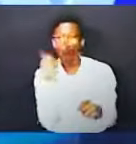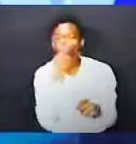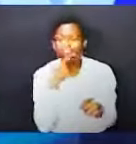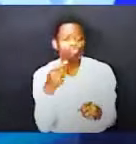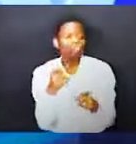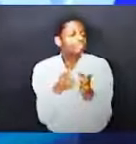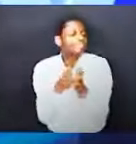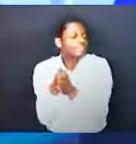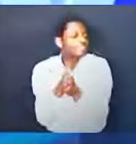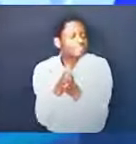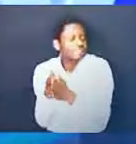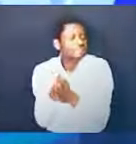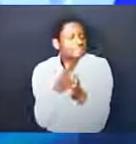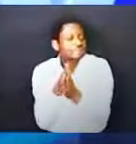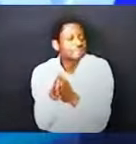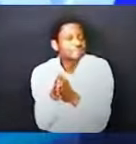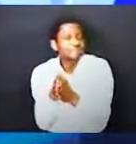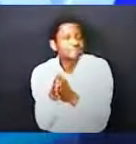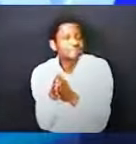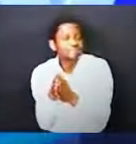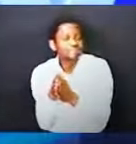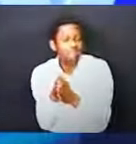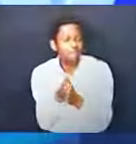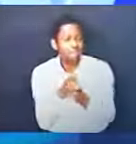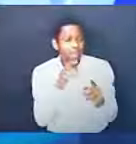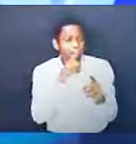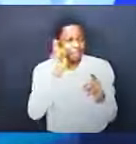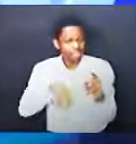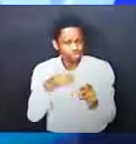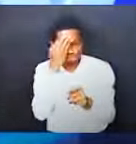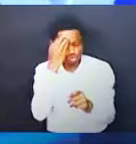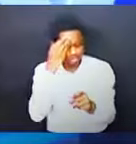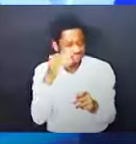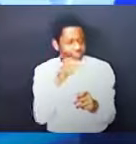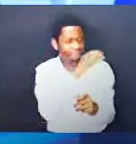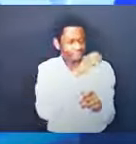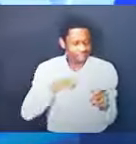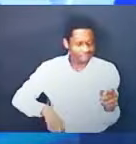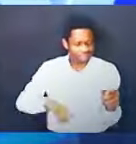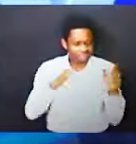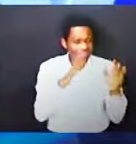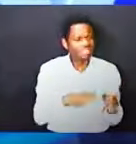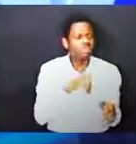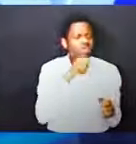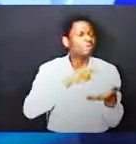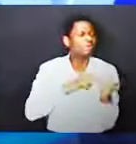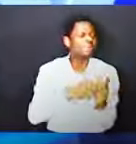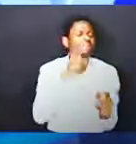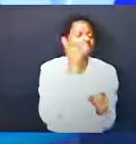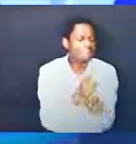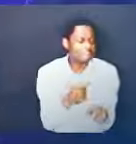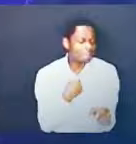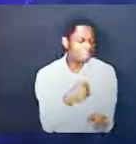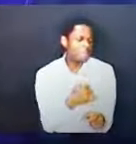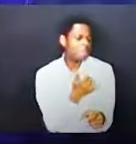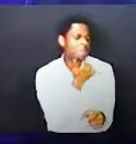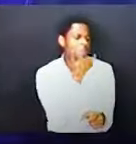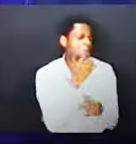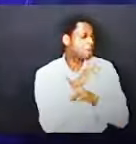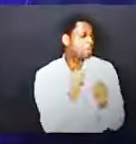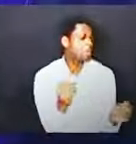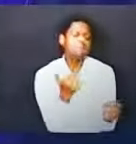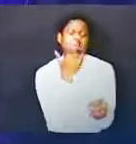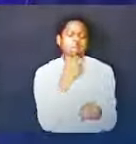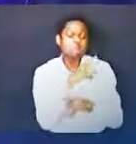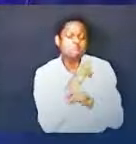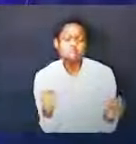just negative holiness of I don't do this, I don't do that, but what do you do? And to trust him no echreya, who said, in Shrano